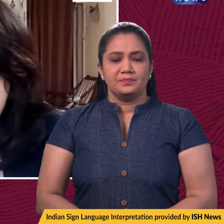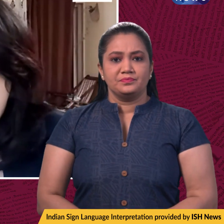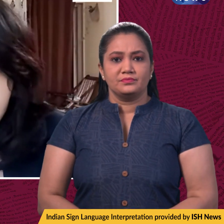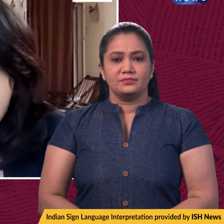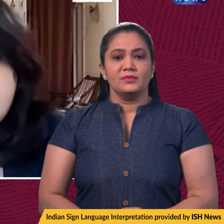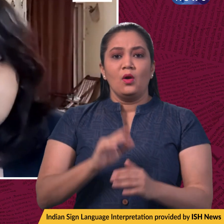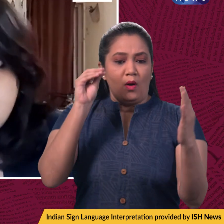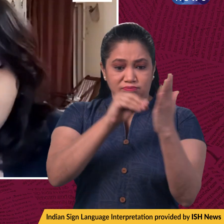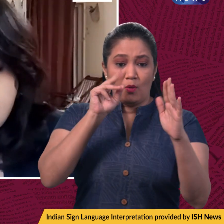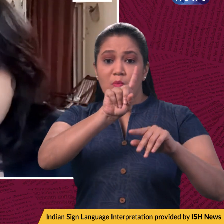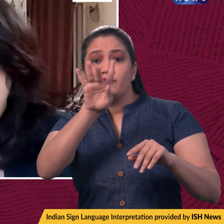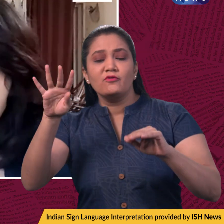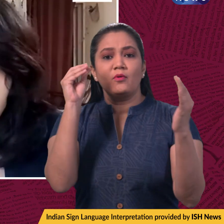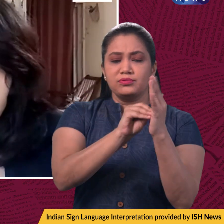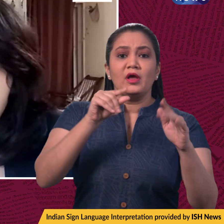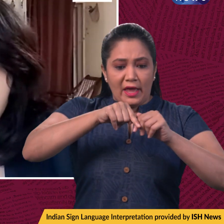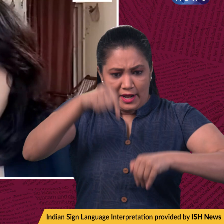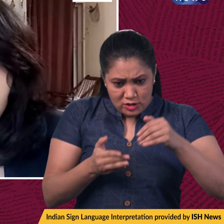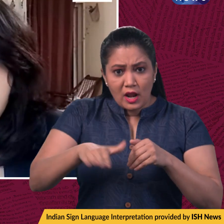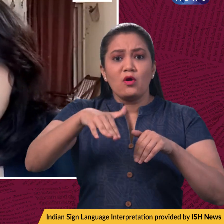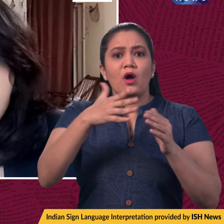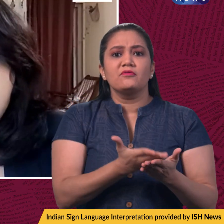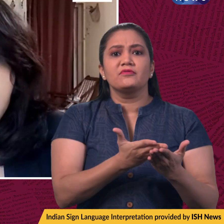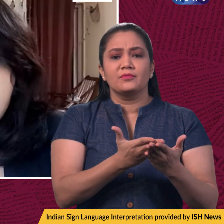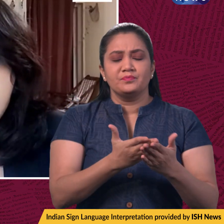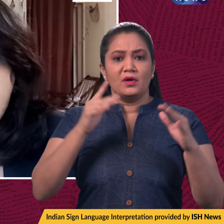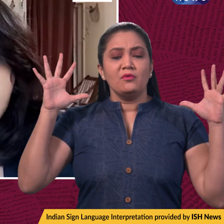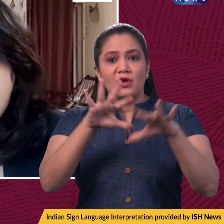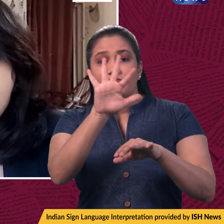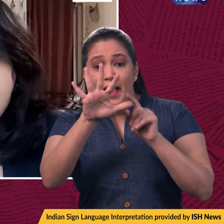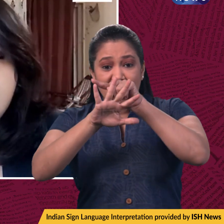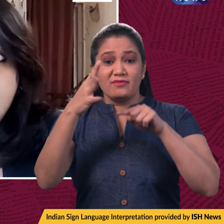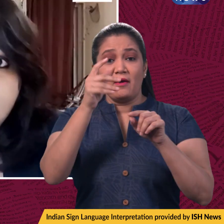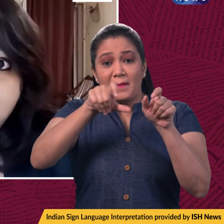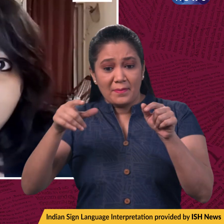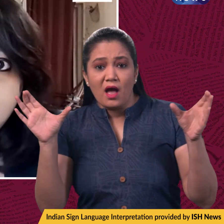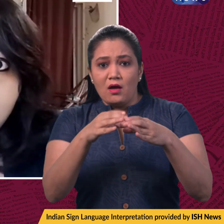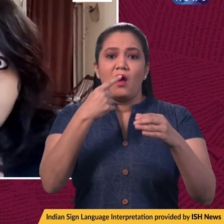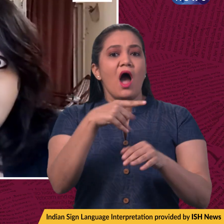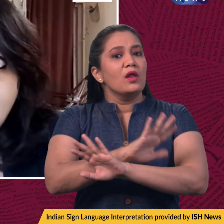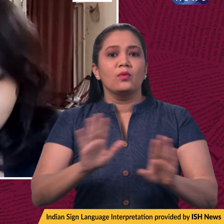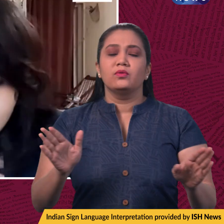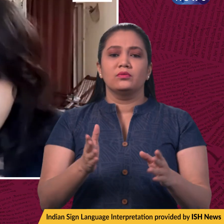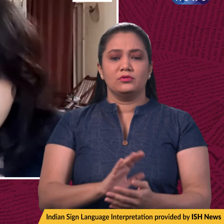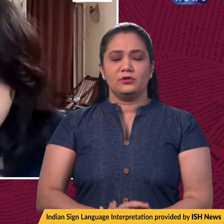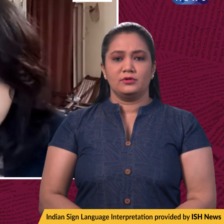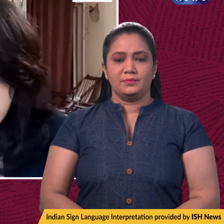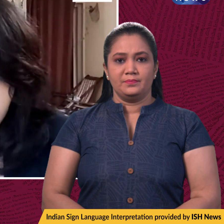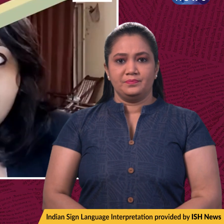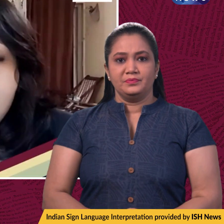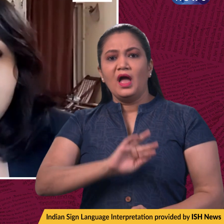CRPC, which was imposed because of assembly polls. It prevents the gathering of more than 5 people at a